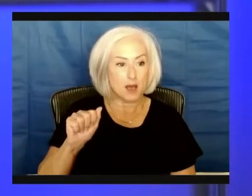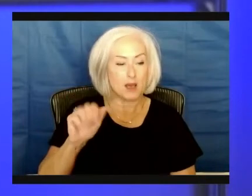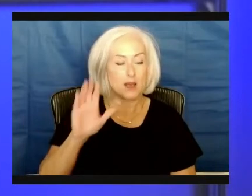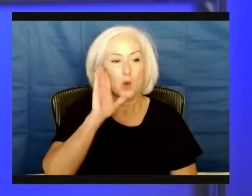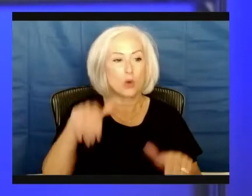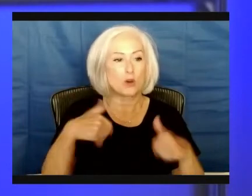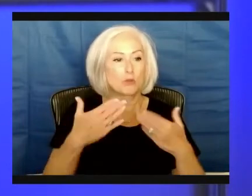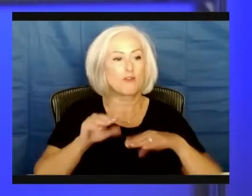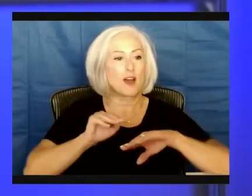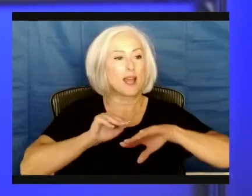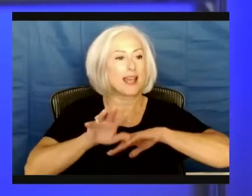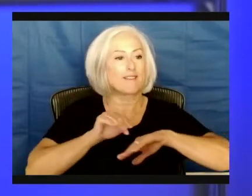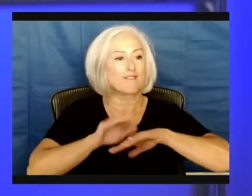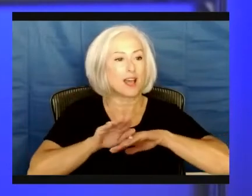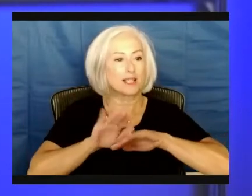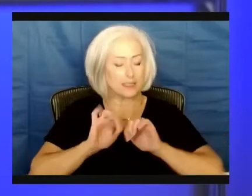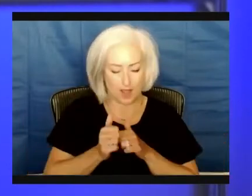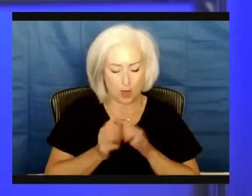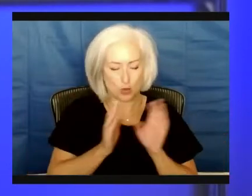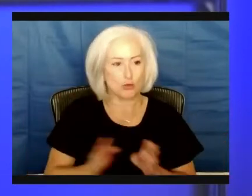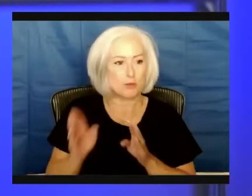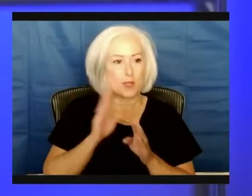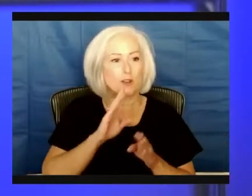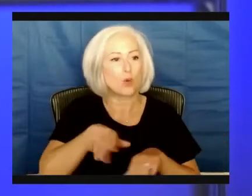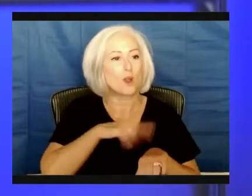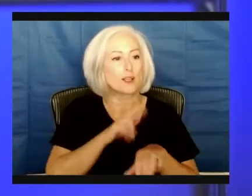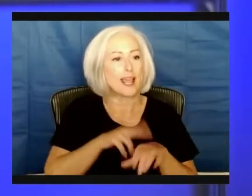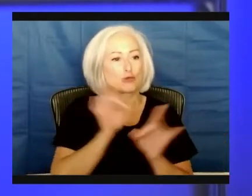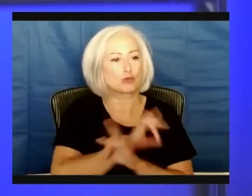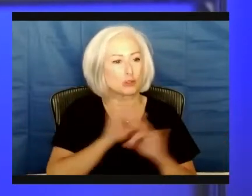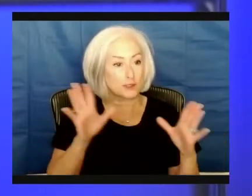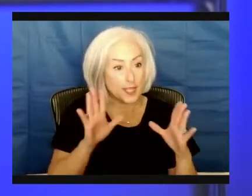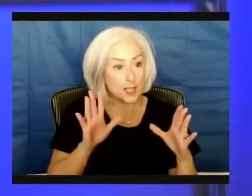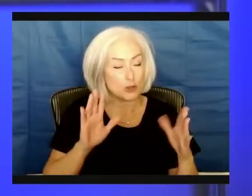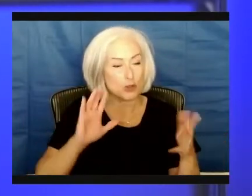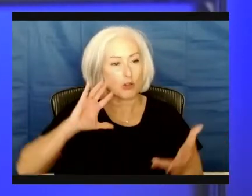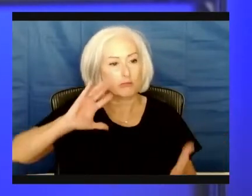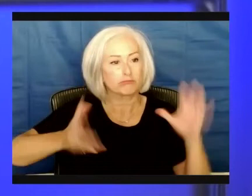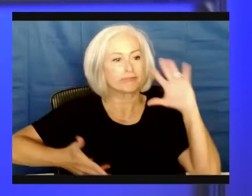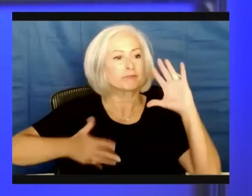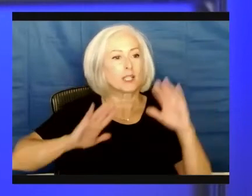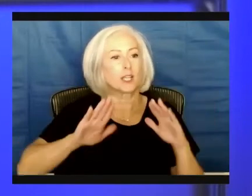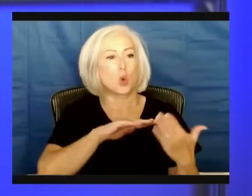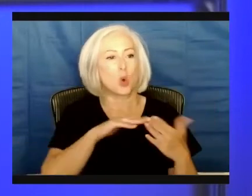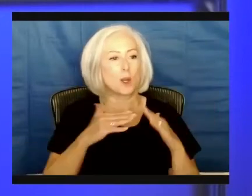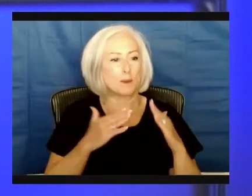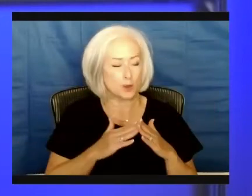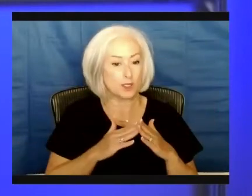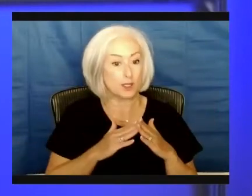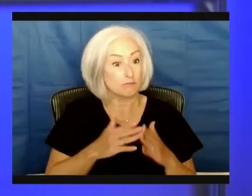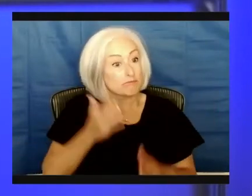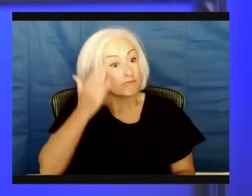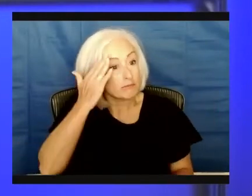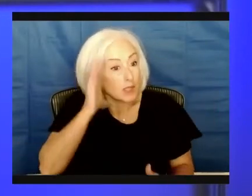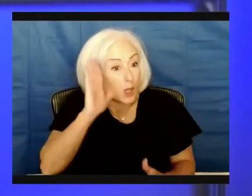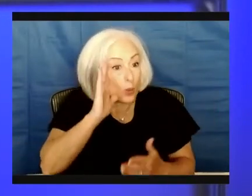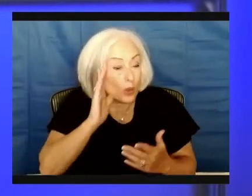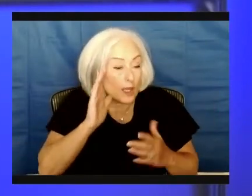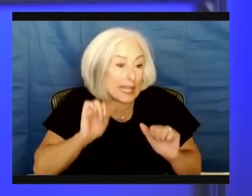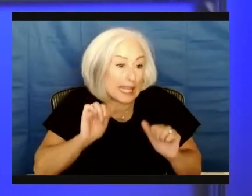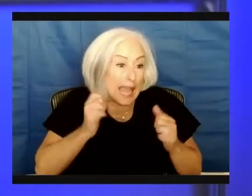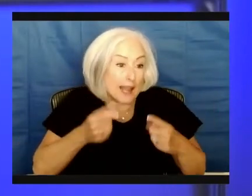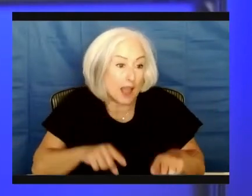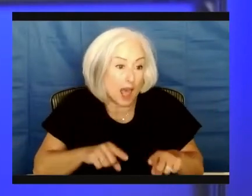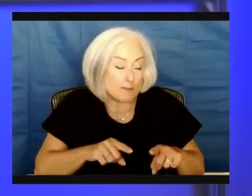for natural disasters or disruptions to your community. So be prepared. These things do happen. Again, whether natural disaster, train derailment,